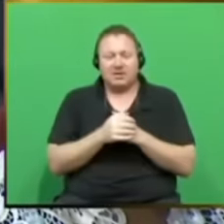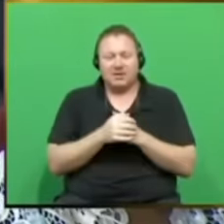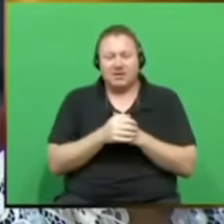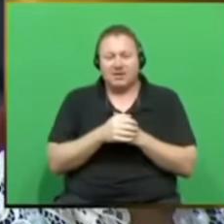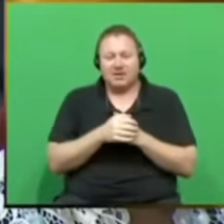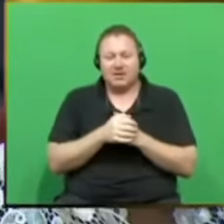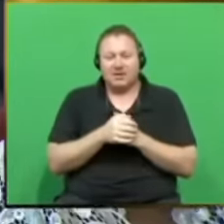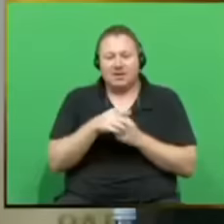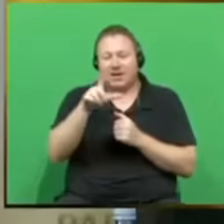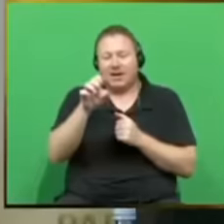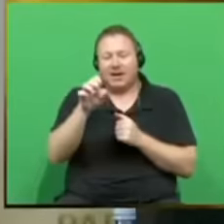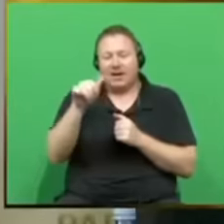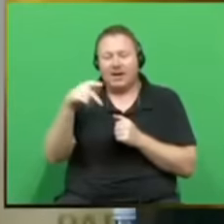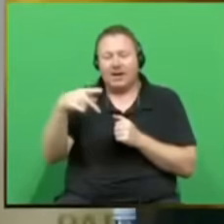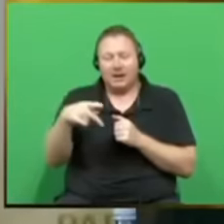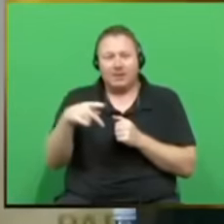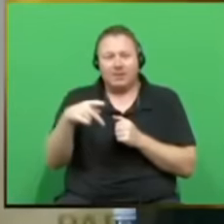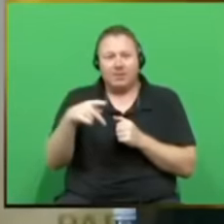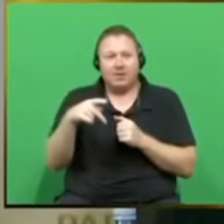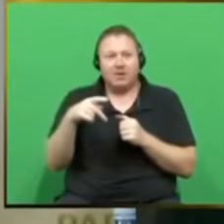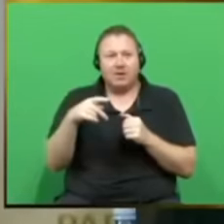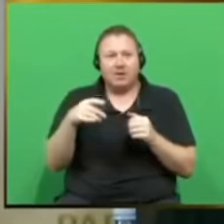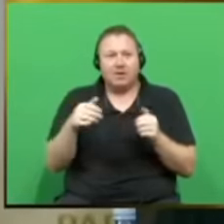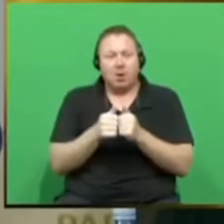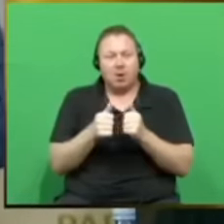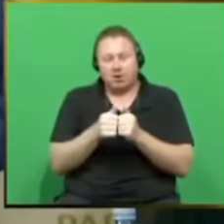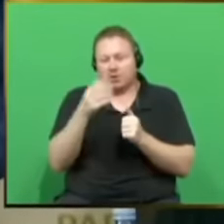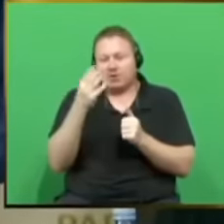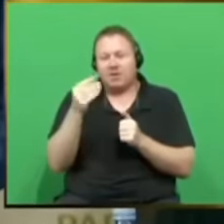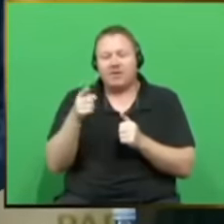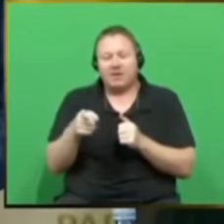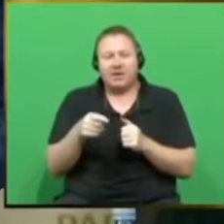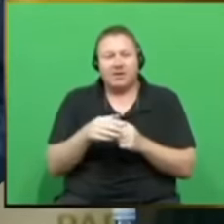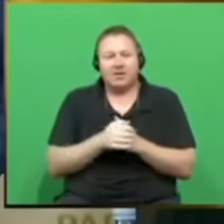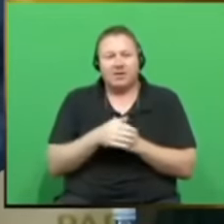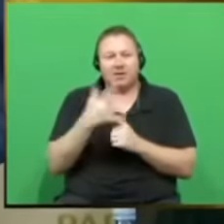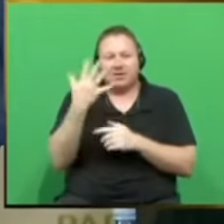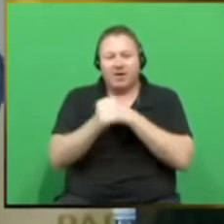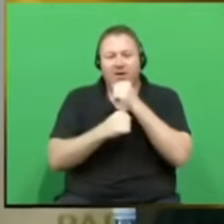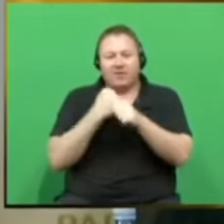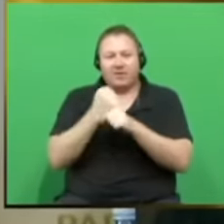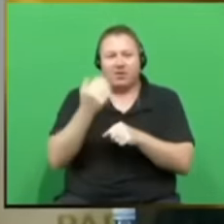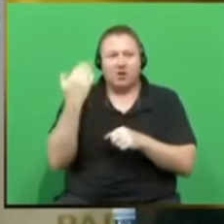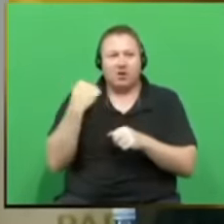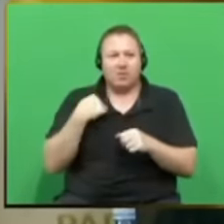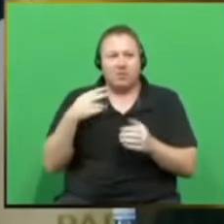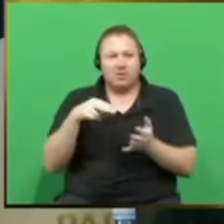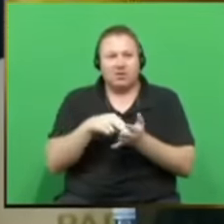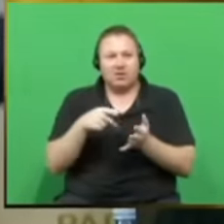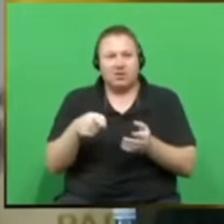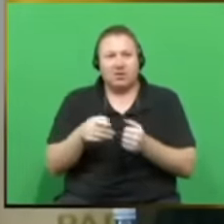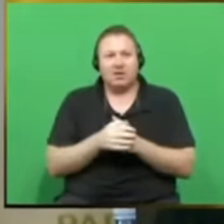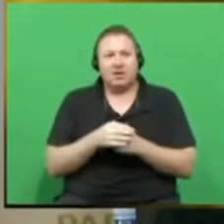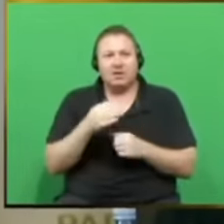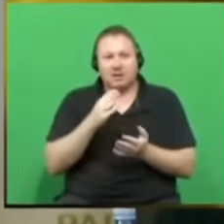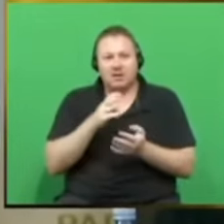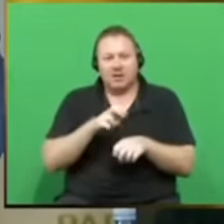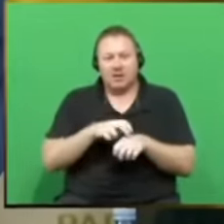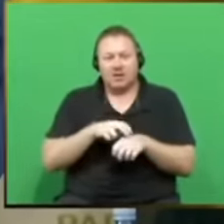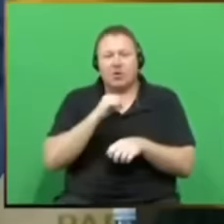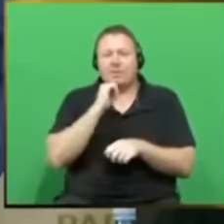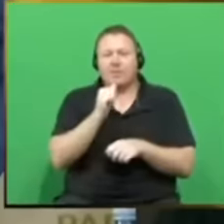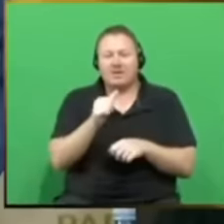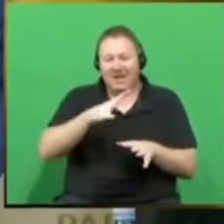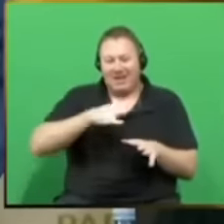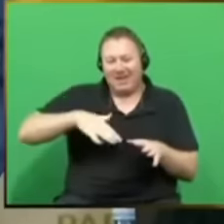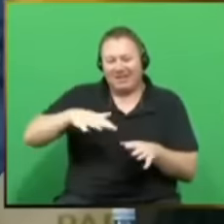rate areas of this region. Mr. President, 5 years ago, if I stood here, I would have had to admit that this